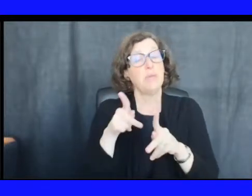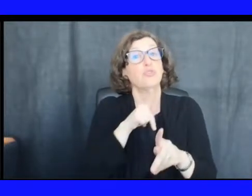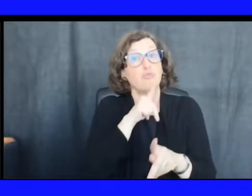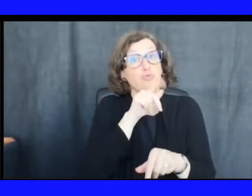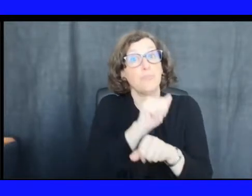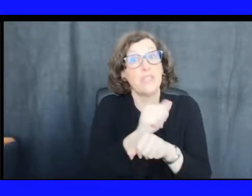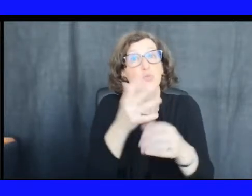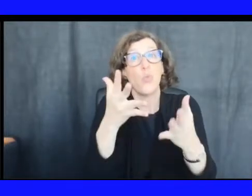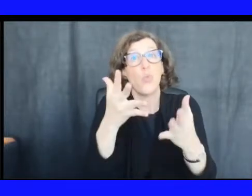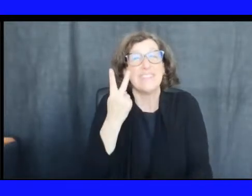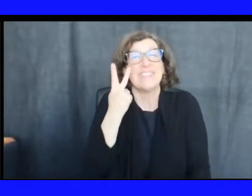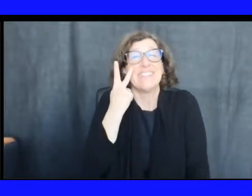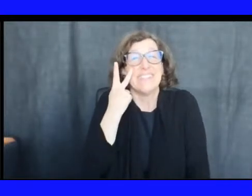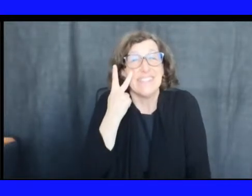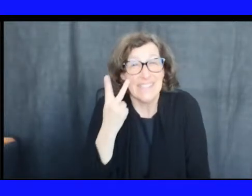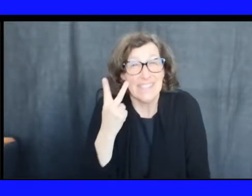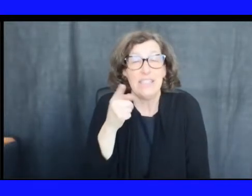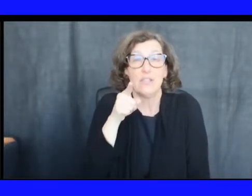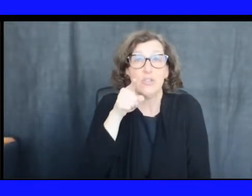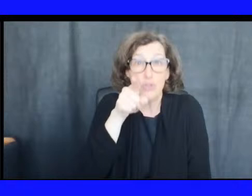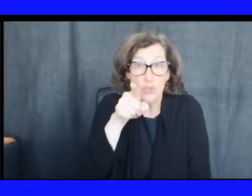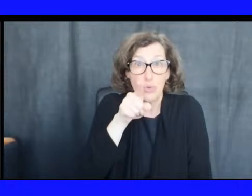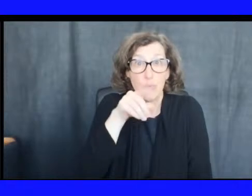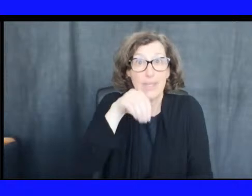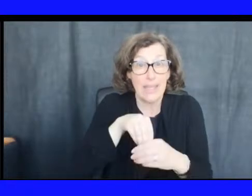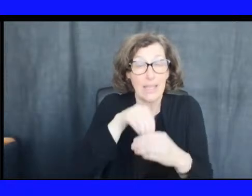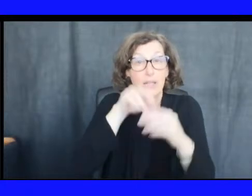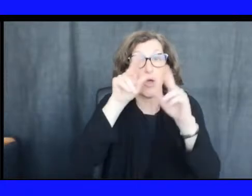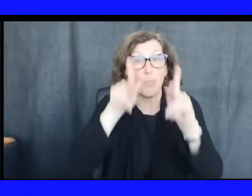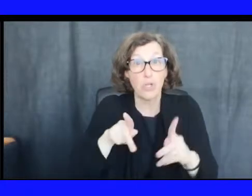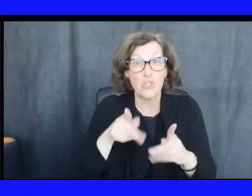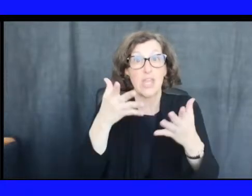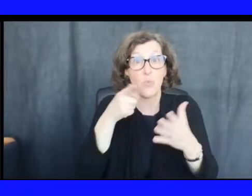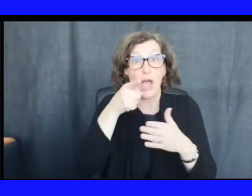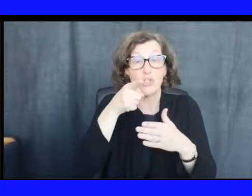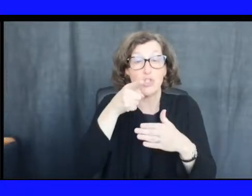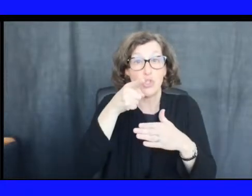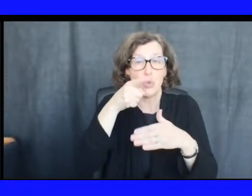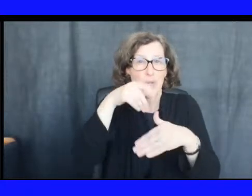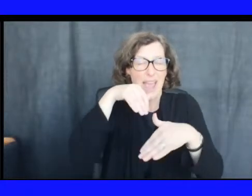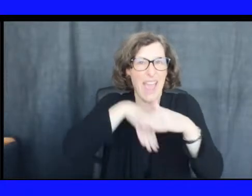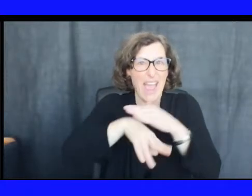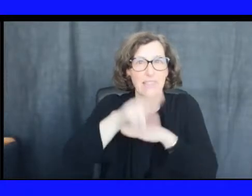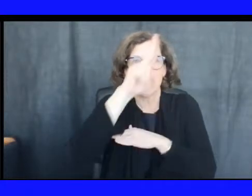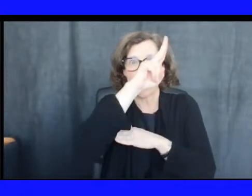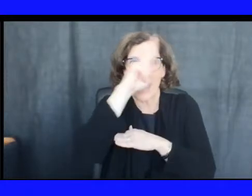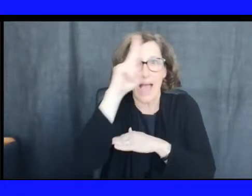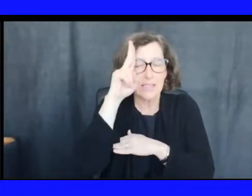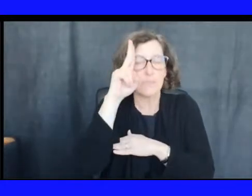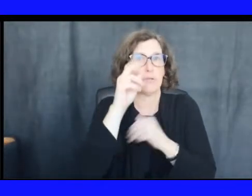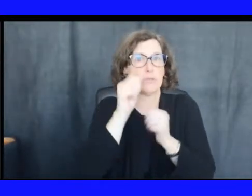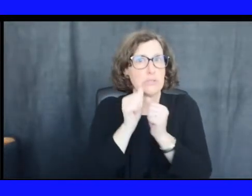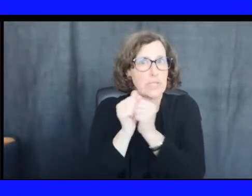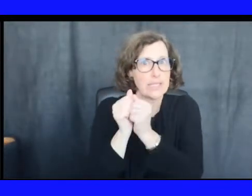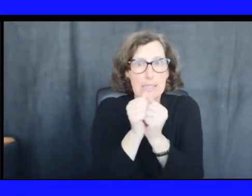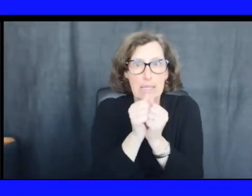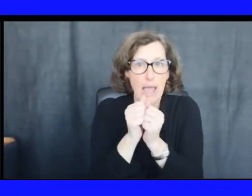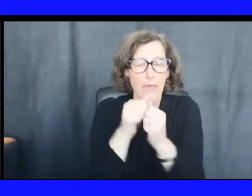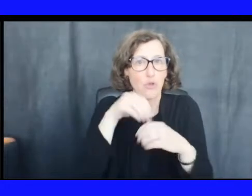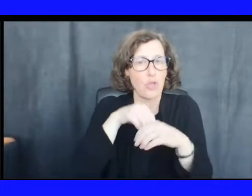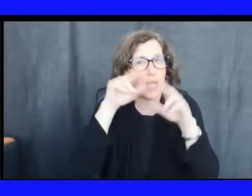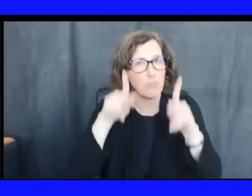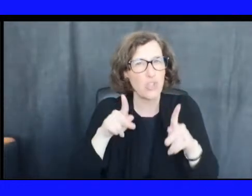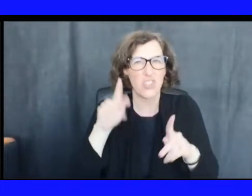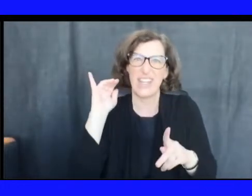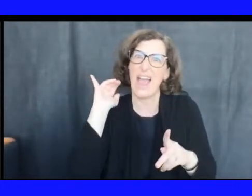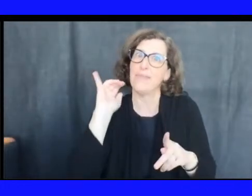be in a more normal place and begin to, resume the human interactions that's what